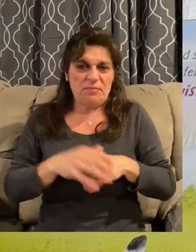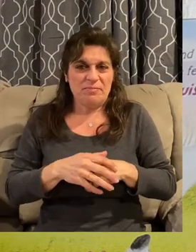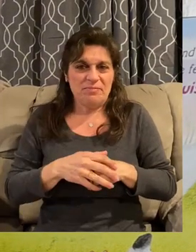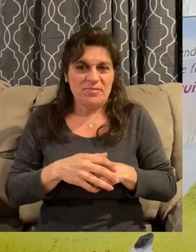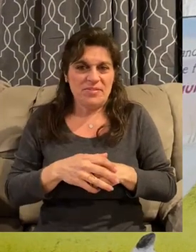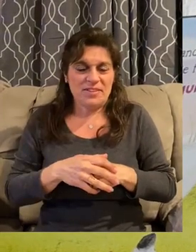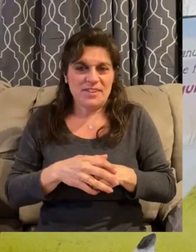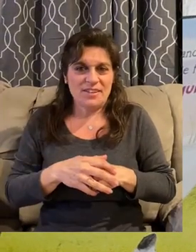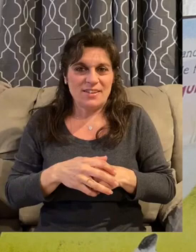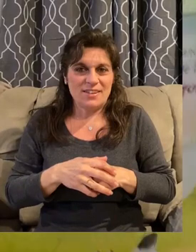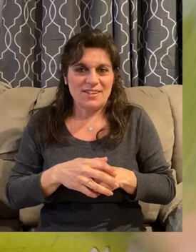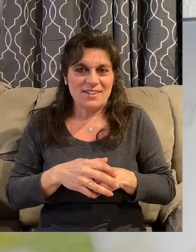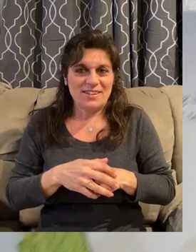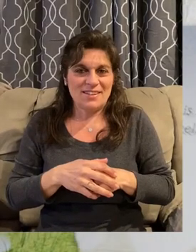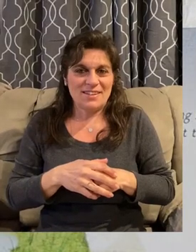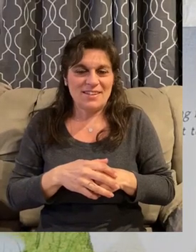squish.